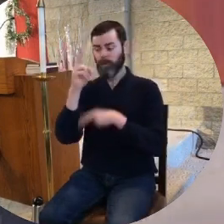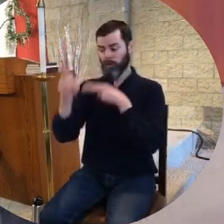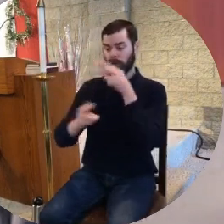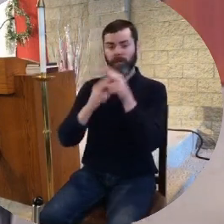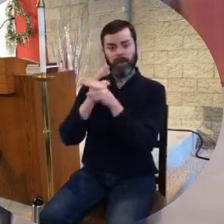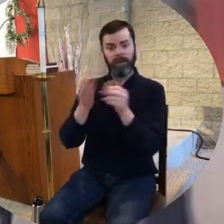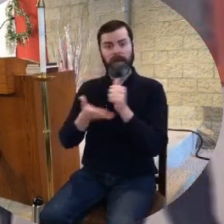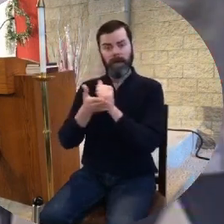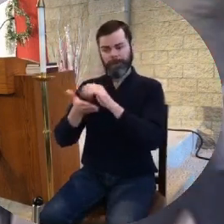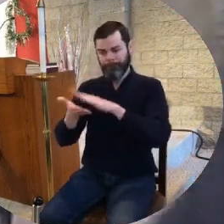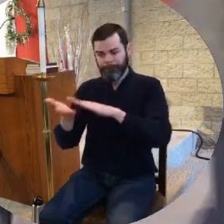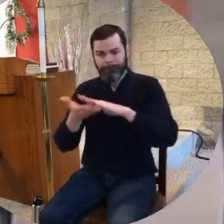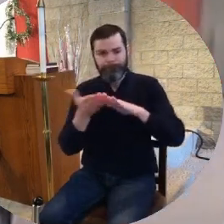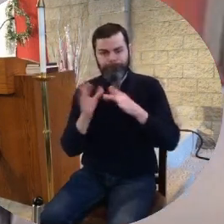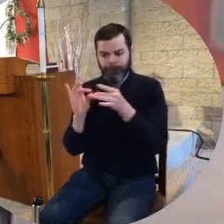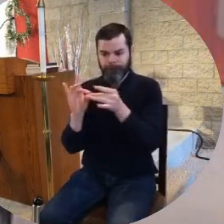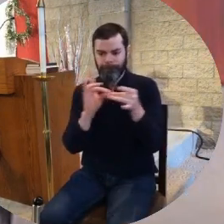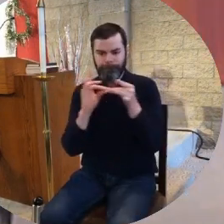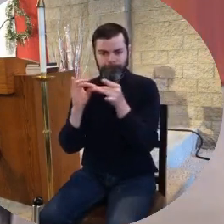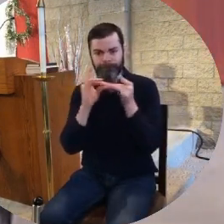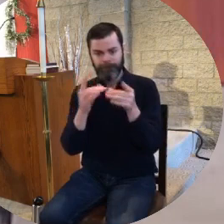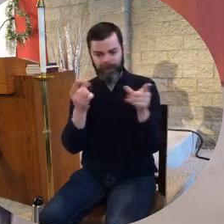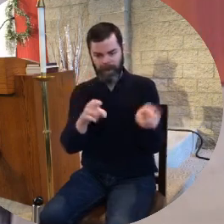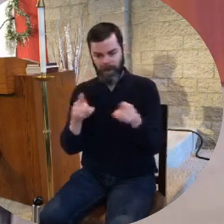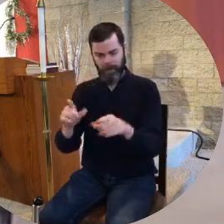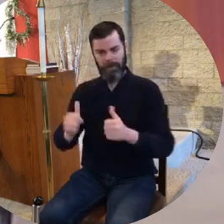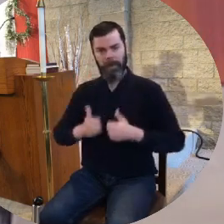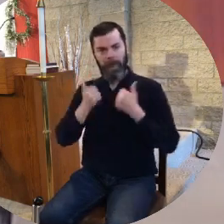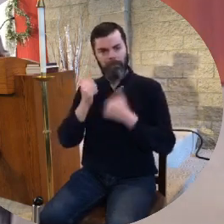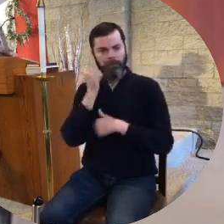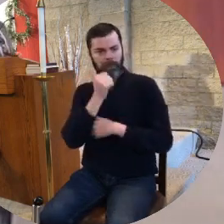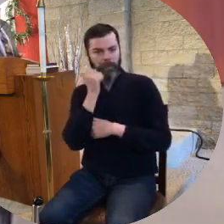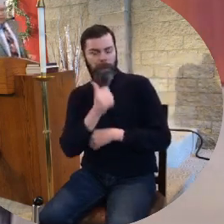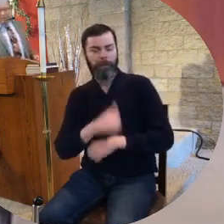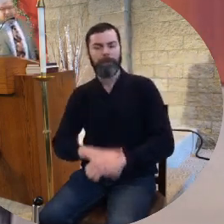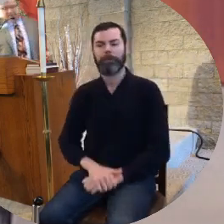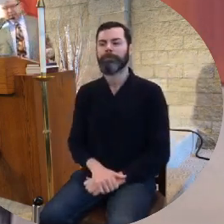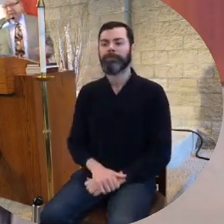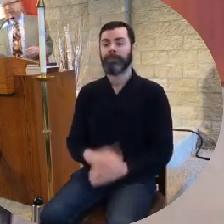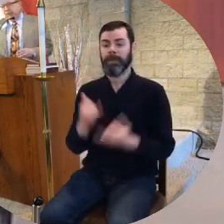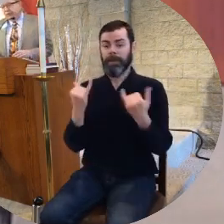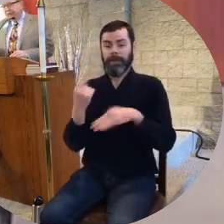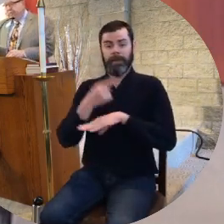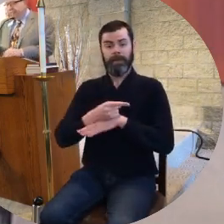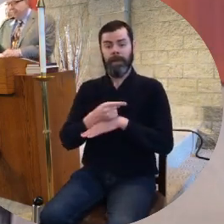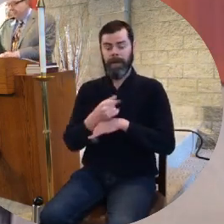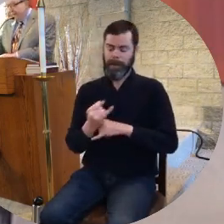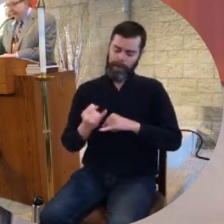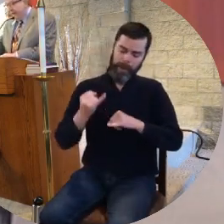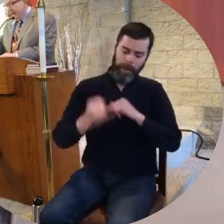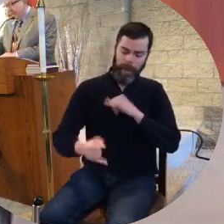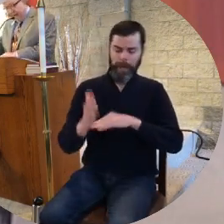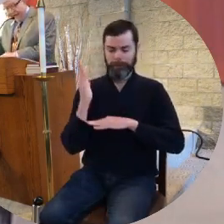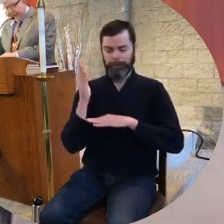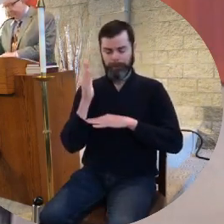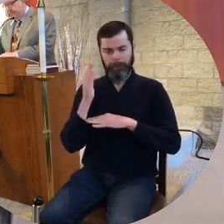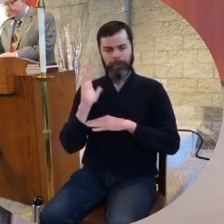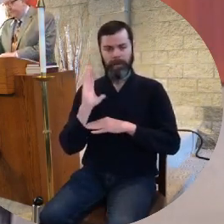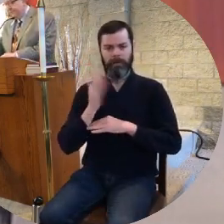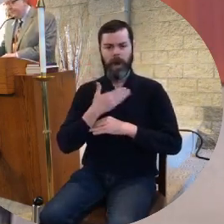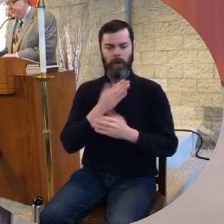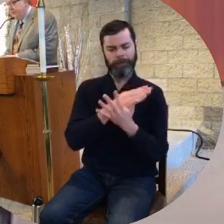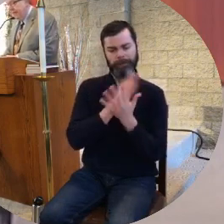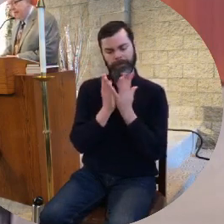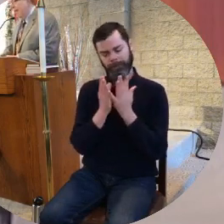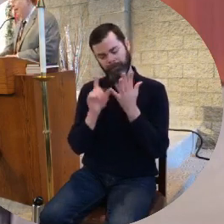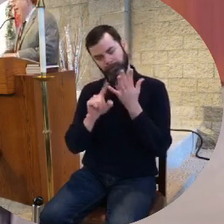happen in our own life. Today we conclude this series with the meaning of life.